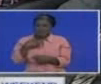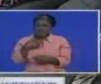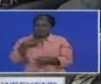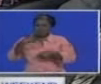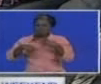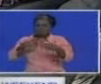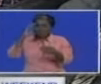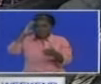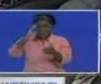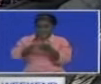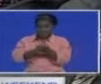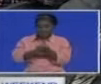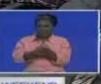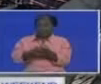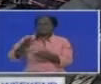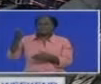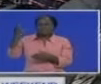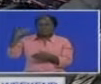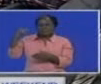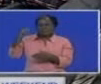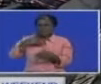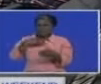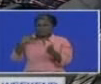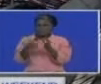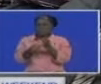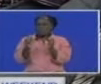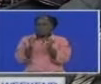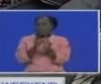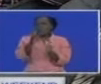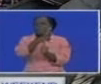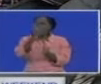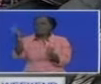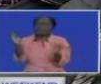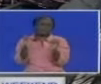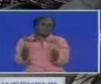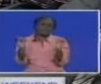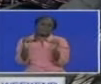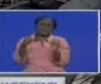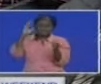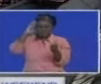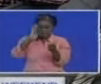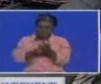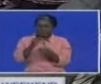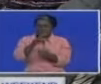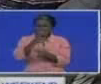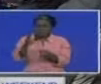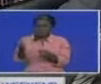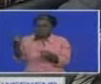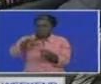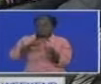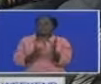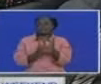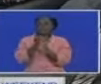continuous belief that, you know, in the past people never had a problem with Western people. They believed that people coming from abroad were coming for development and so